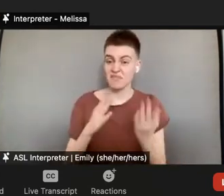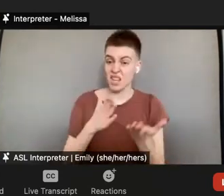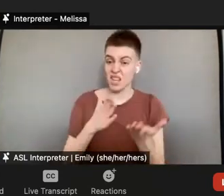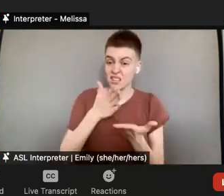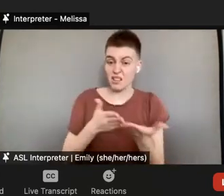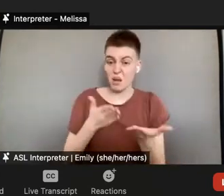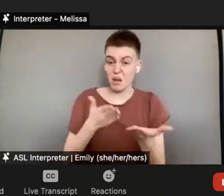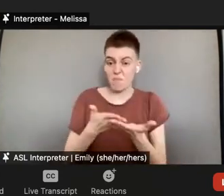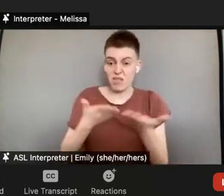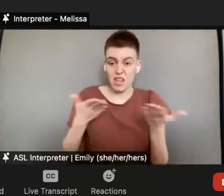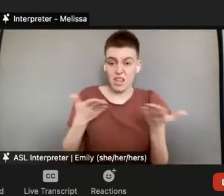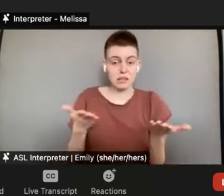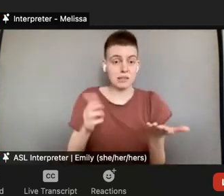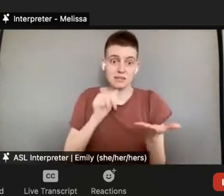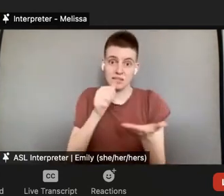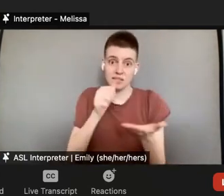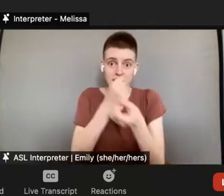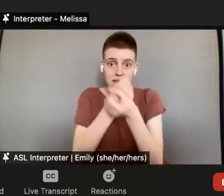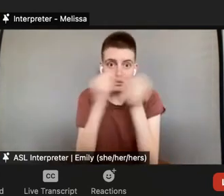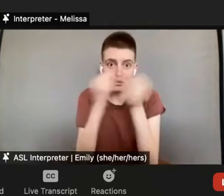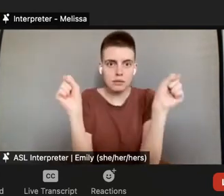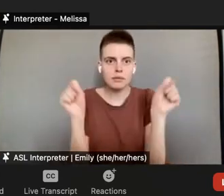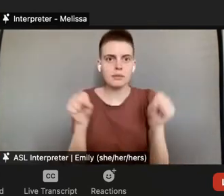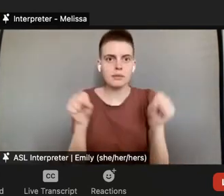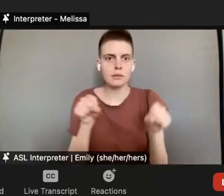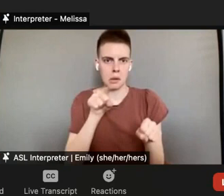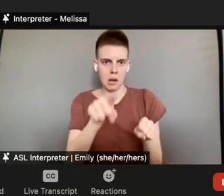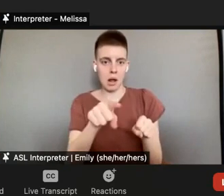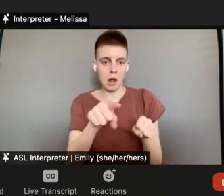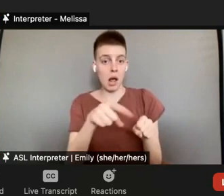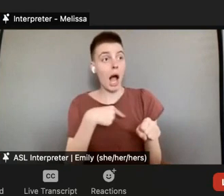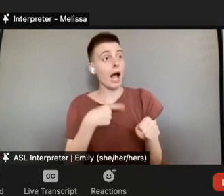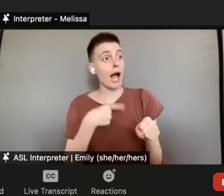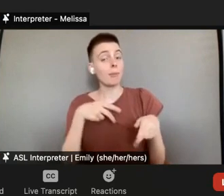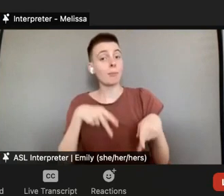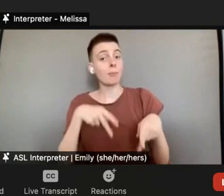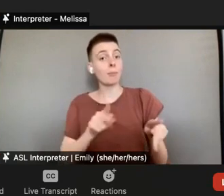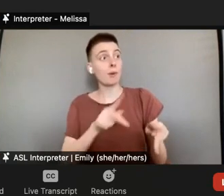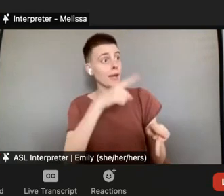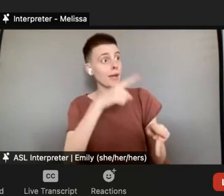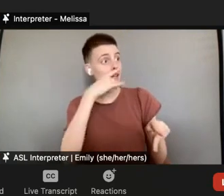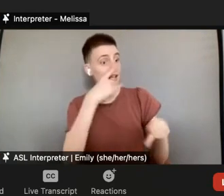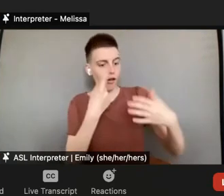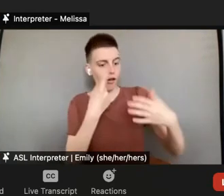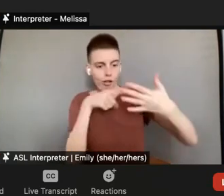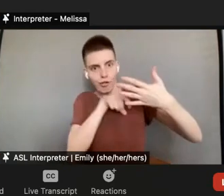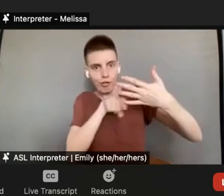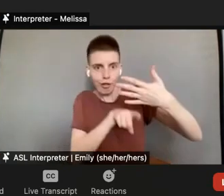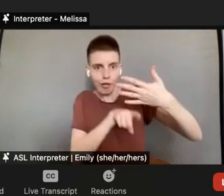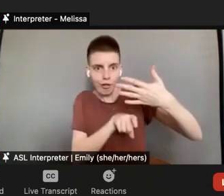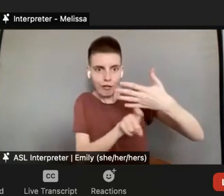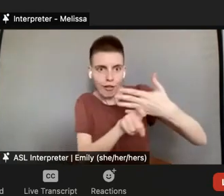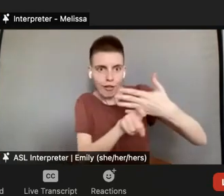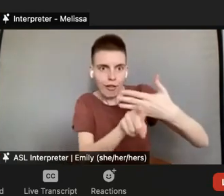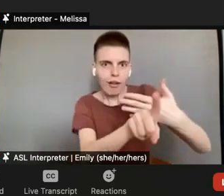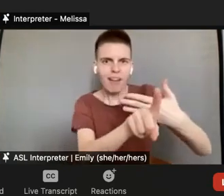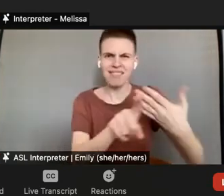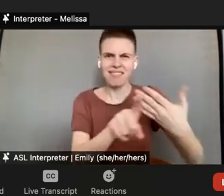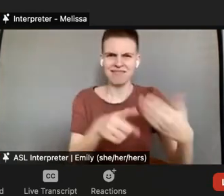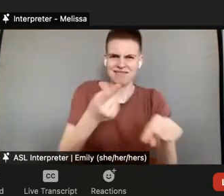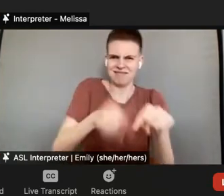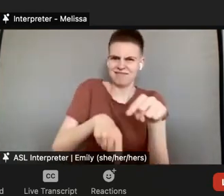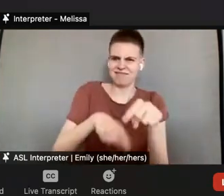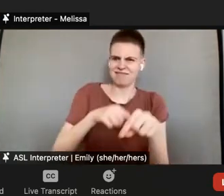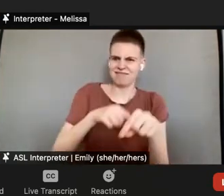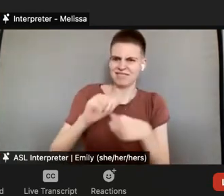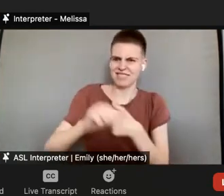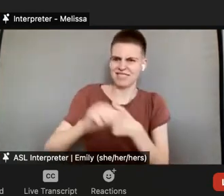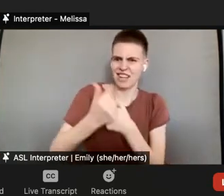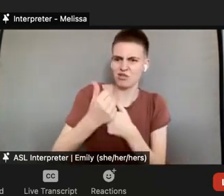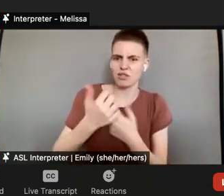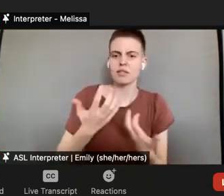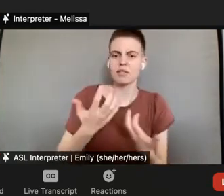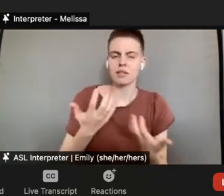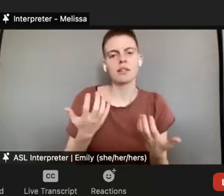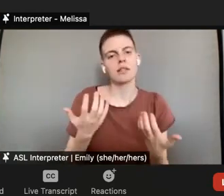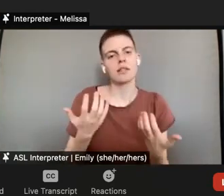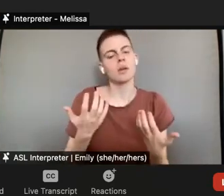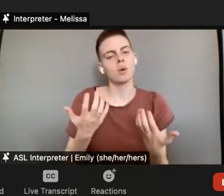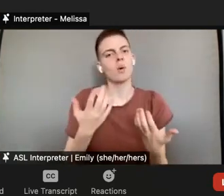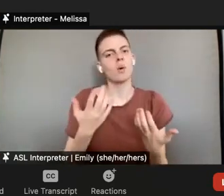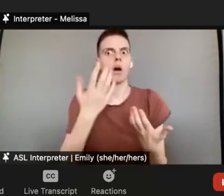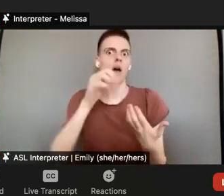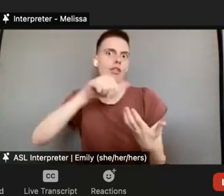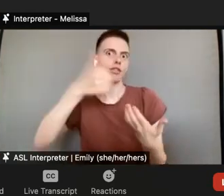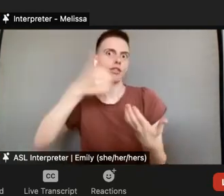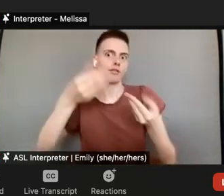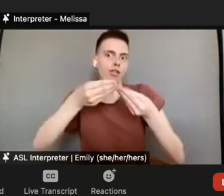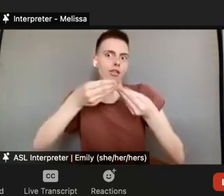let a child with CVI near this barbed wire fence, much less what's behind it, right? So there's another lost experience that